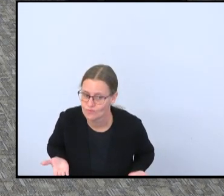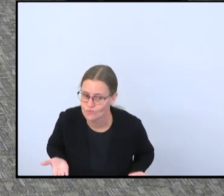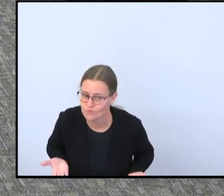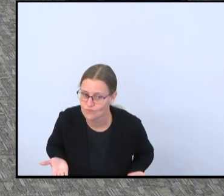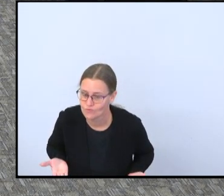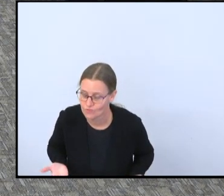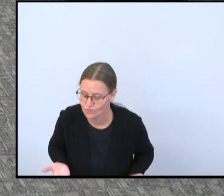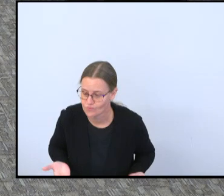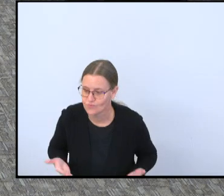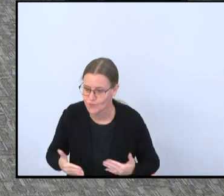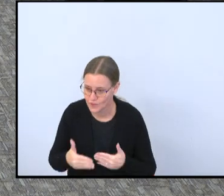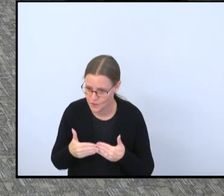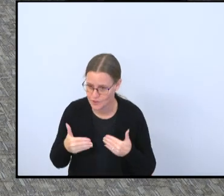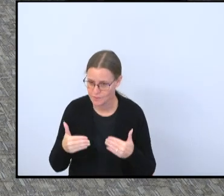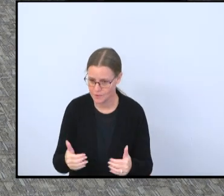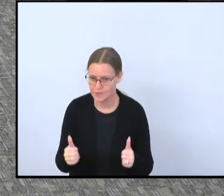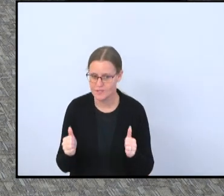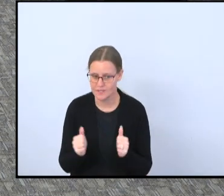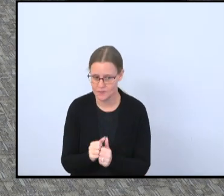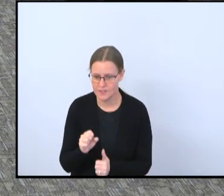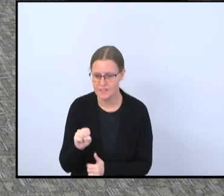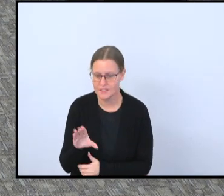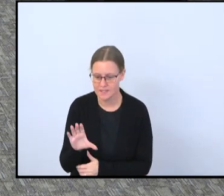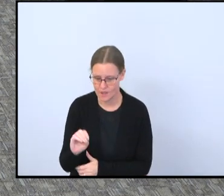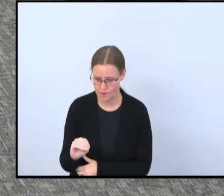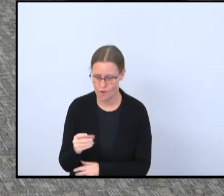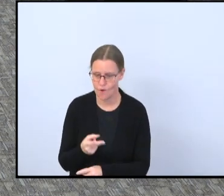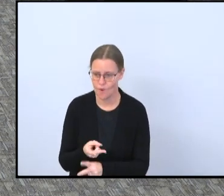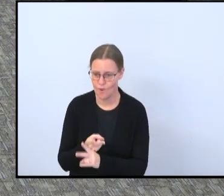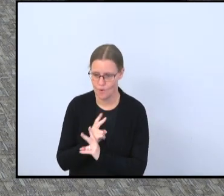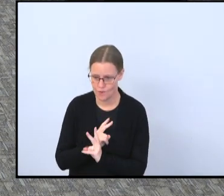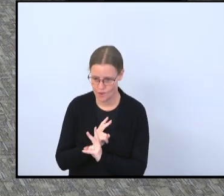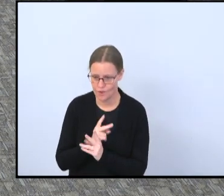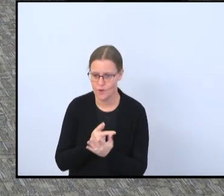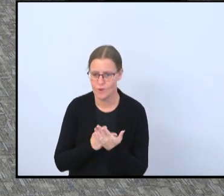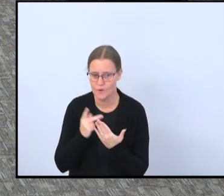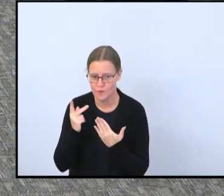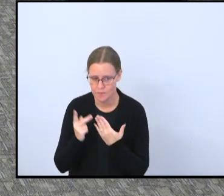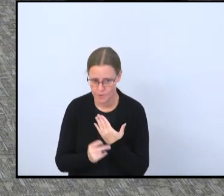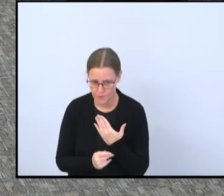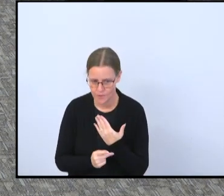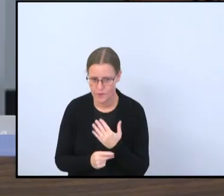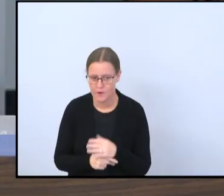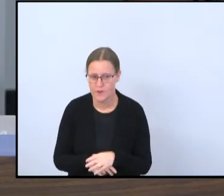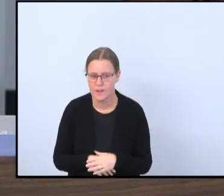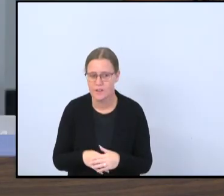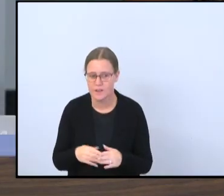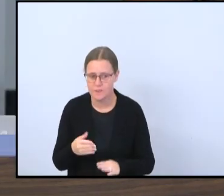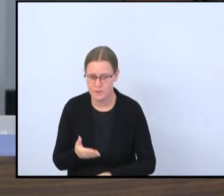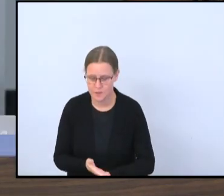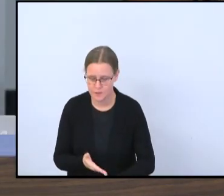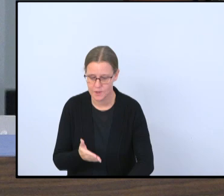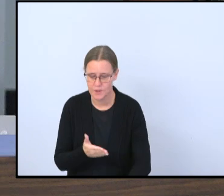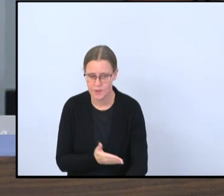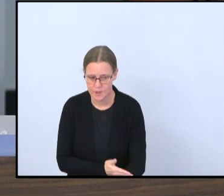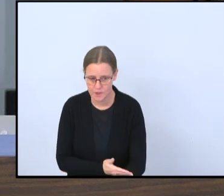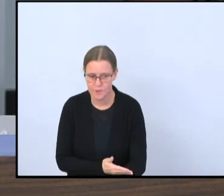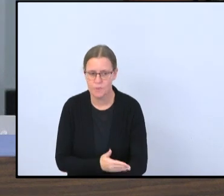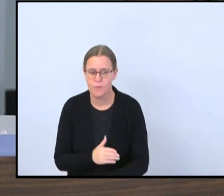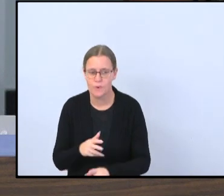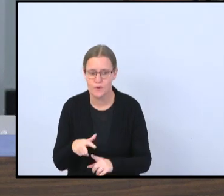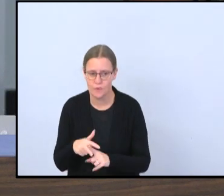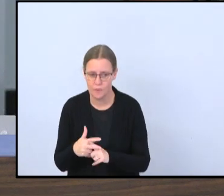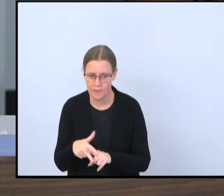approve to proceed with the SECO Lone Star program to improve the mechanical, electrical, and plumbing systems across multiple